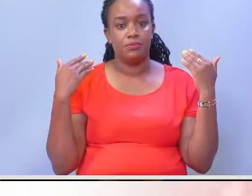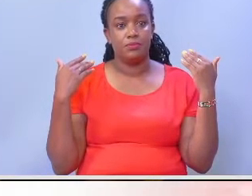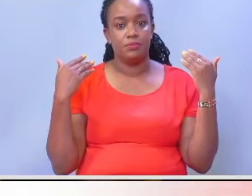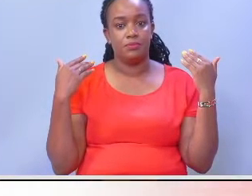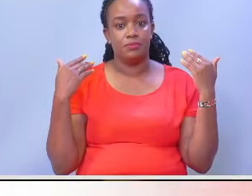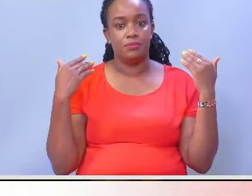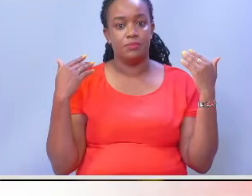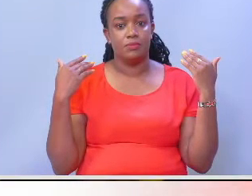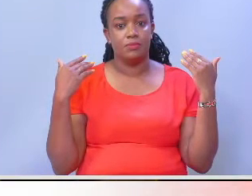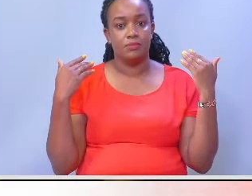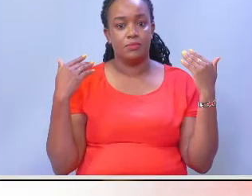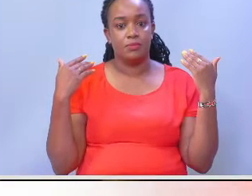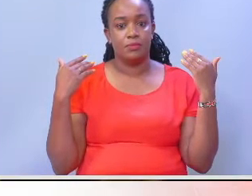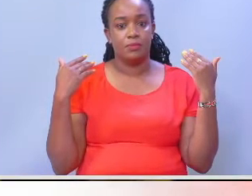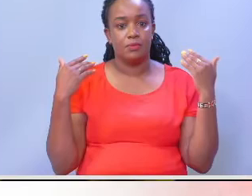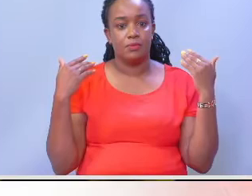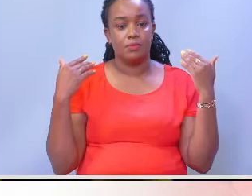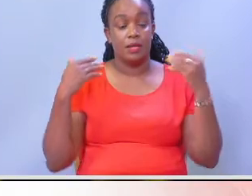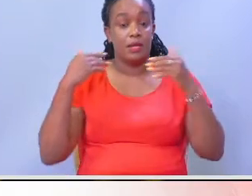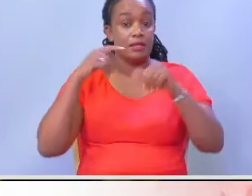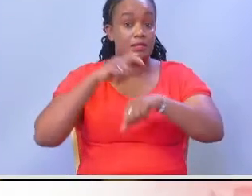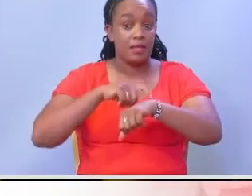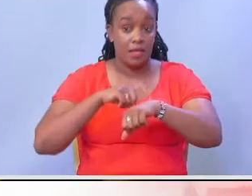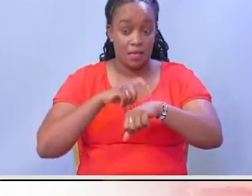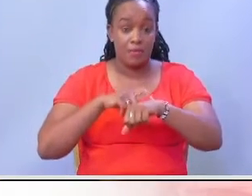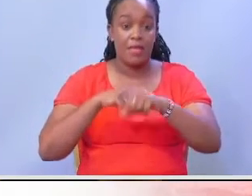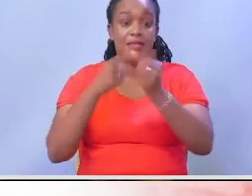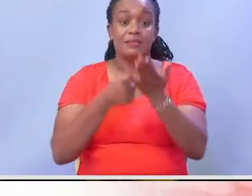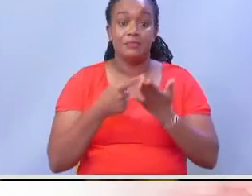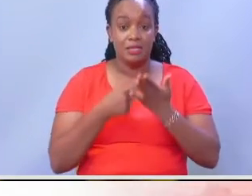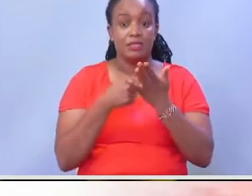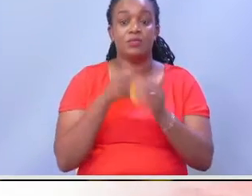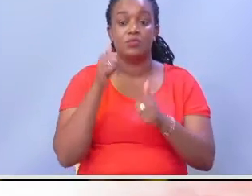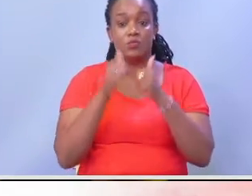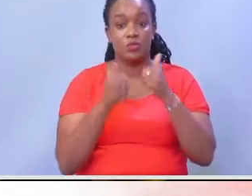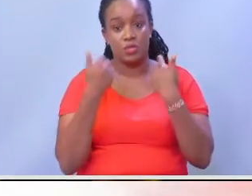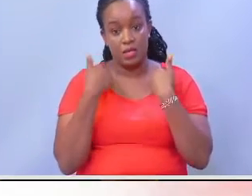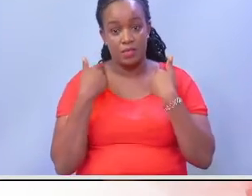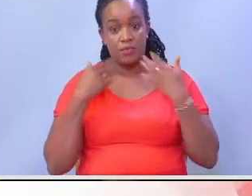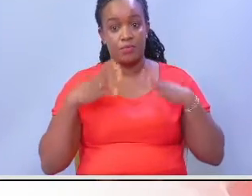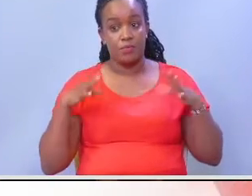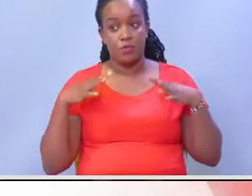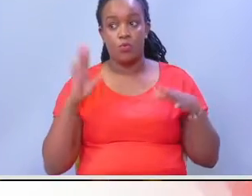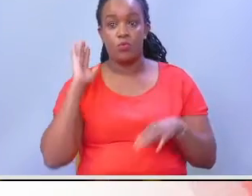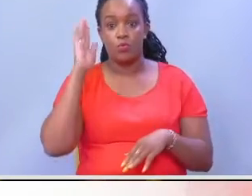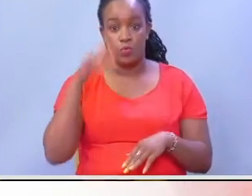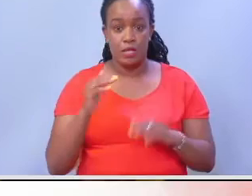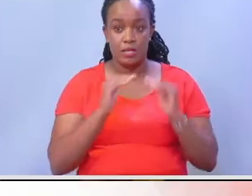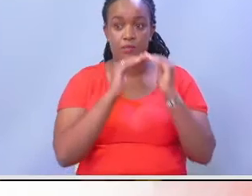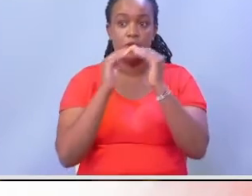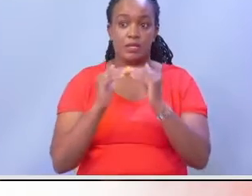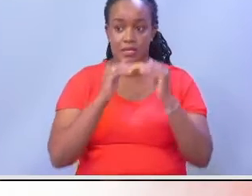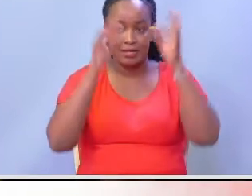And after the internal debate about each of those candidates, we shall democratically